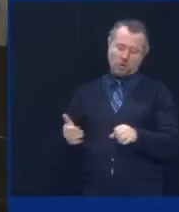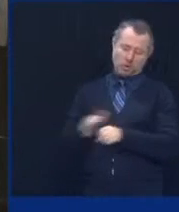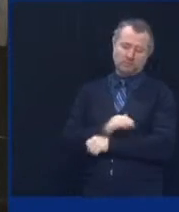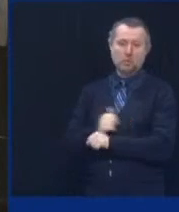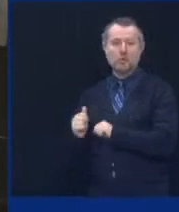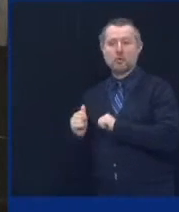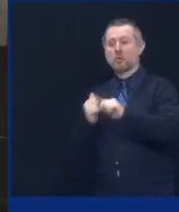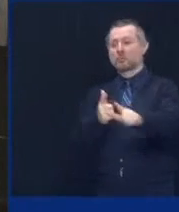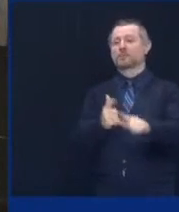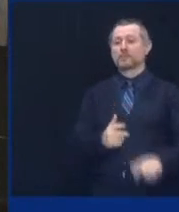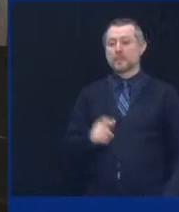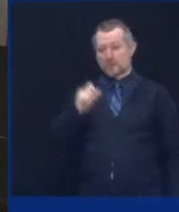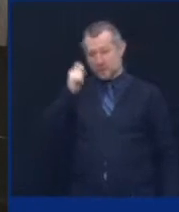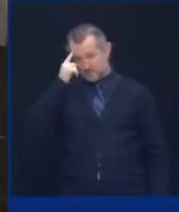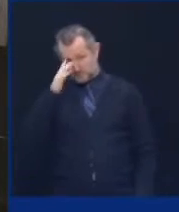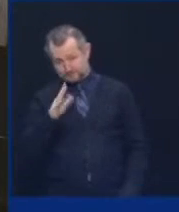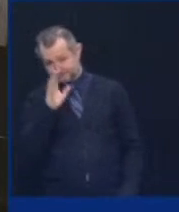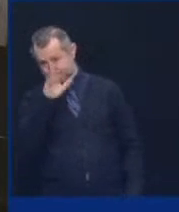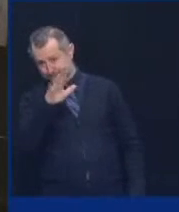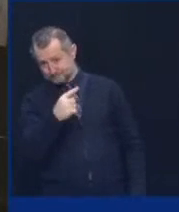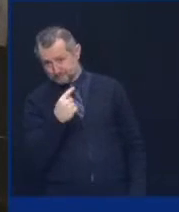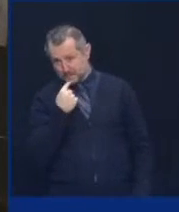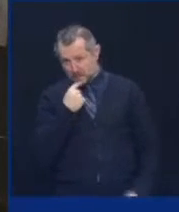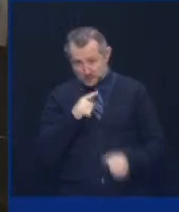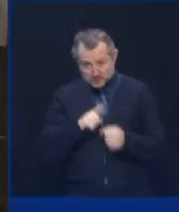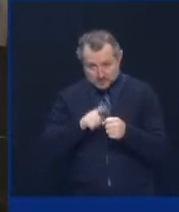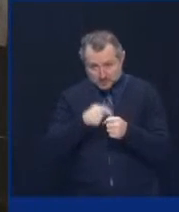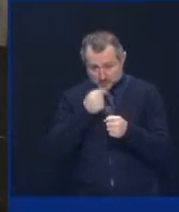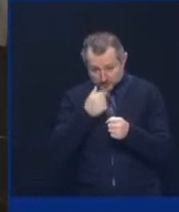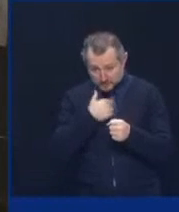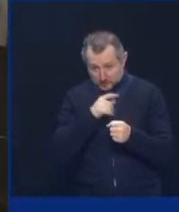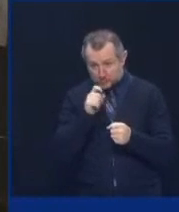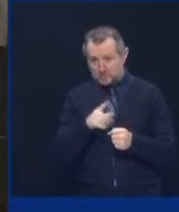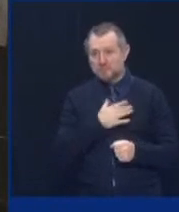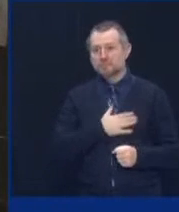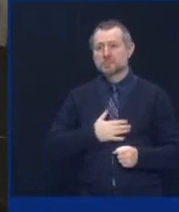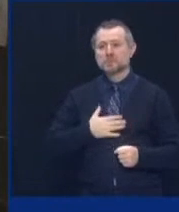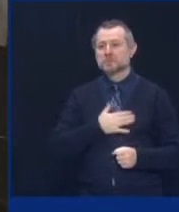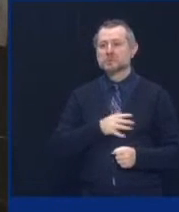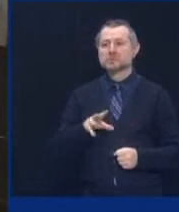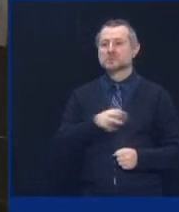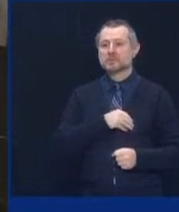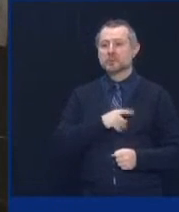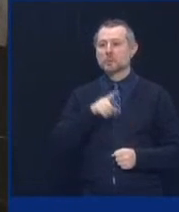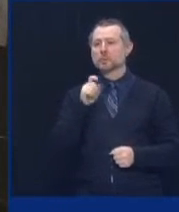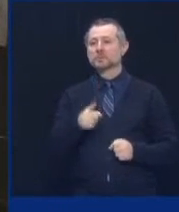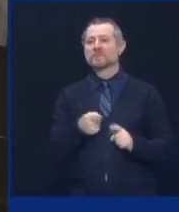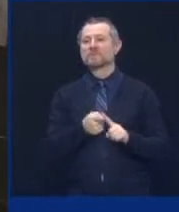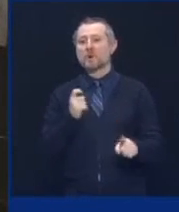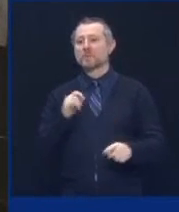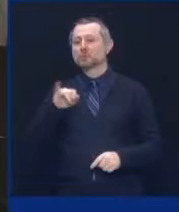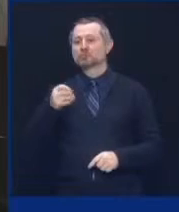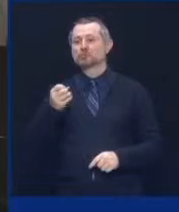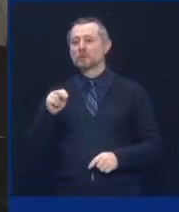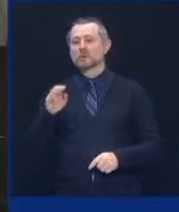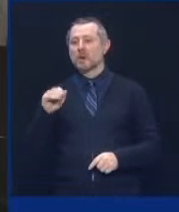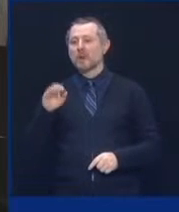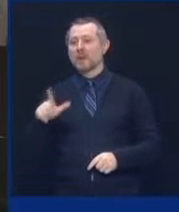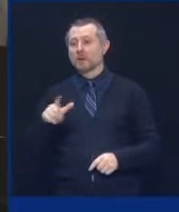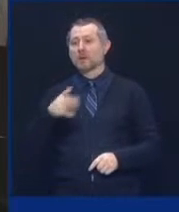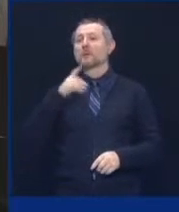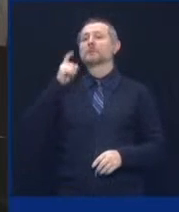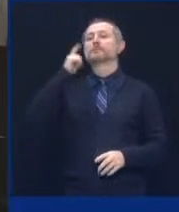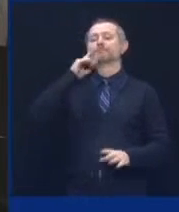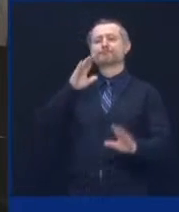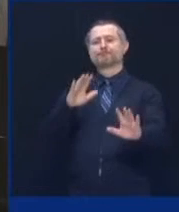Operator, next question. Operator, please do not take a question Governor, from you now John have Kate Campbell. Lisa from Johnson Newspapers. Okay. Kate, your line